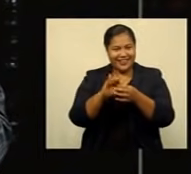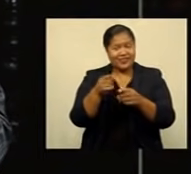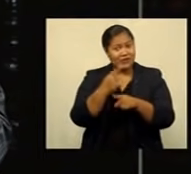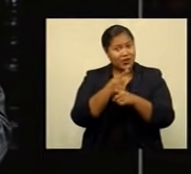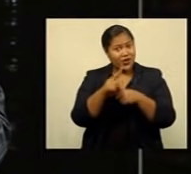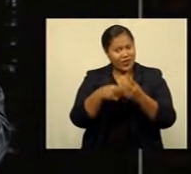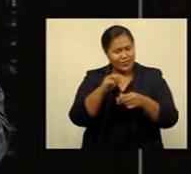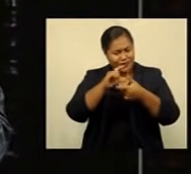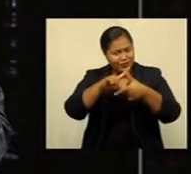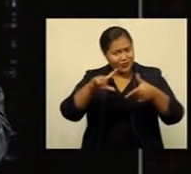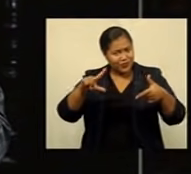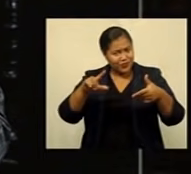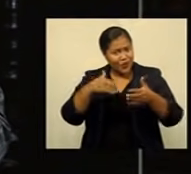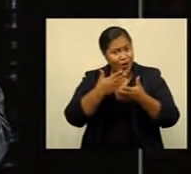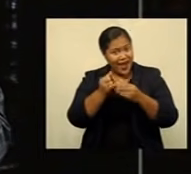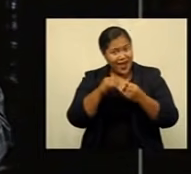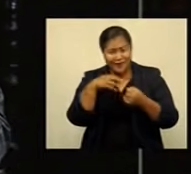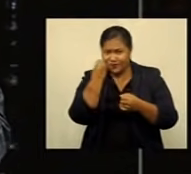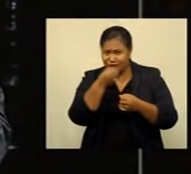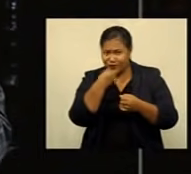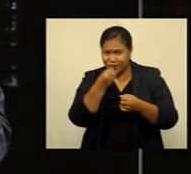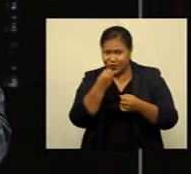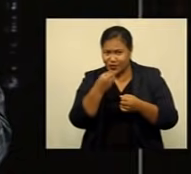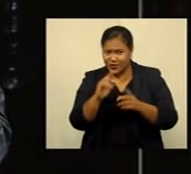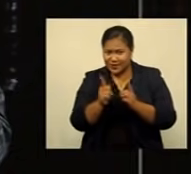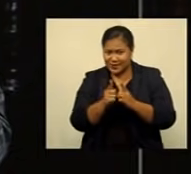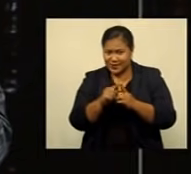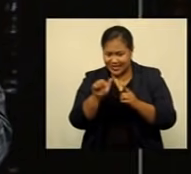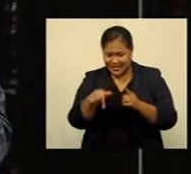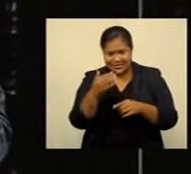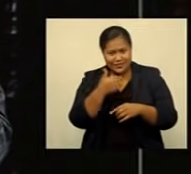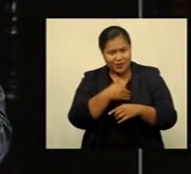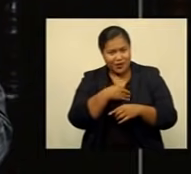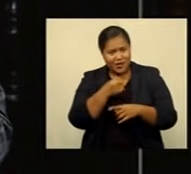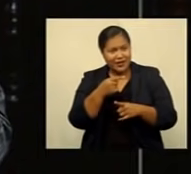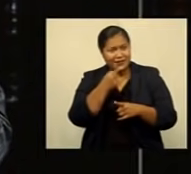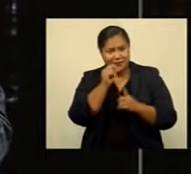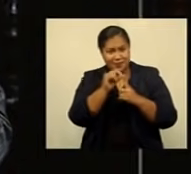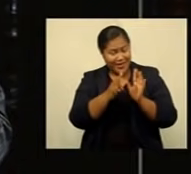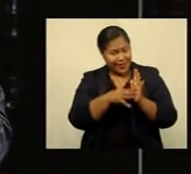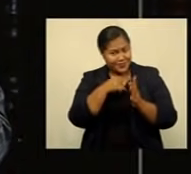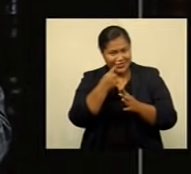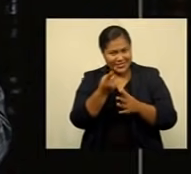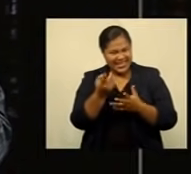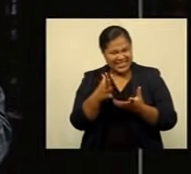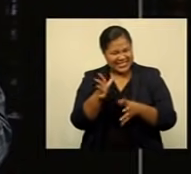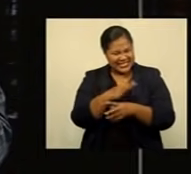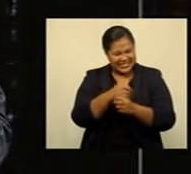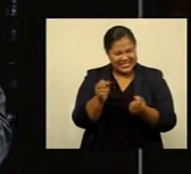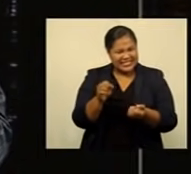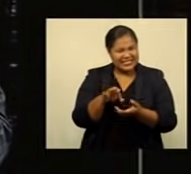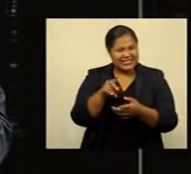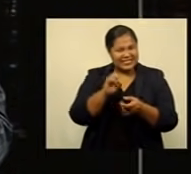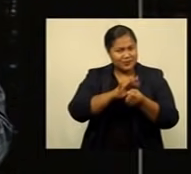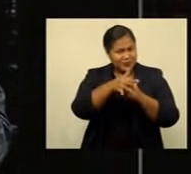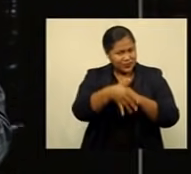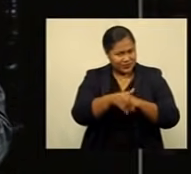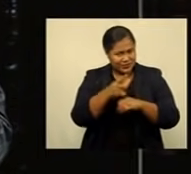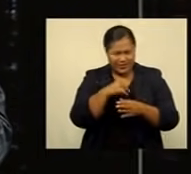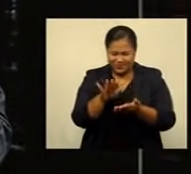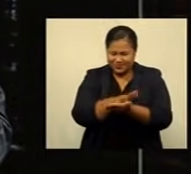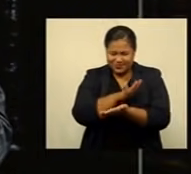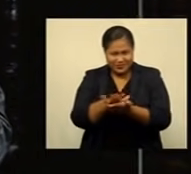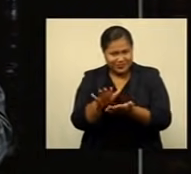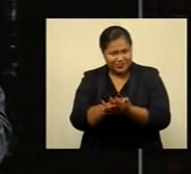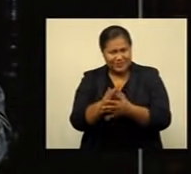at the virtual National Food System Summit this morning, Bainimarama says the pandemic has devastated industries, reduced incomes, and has led